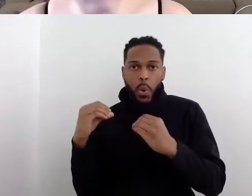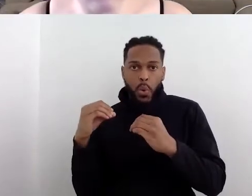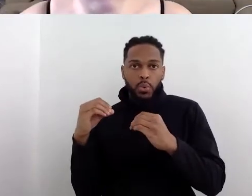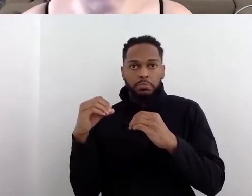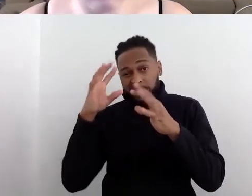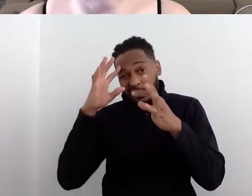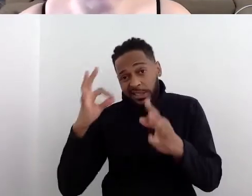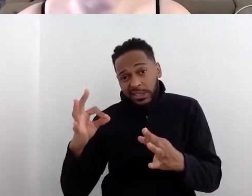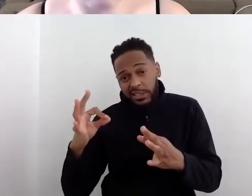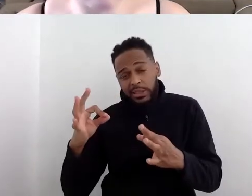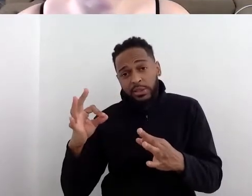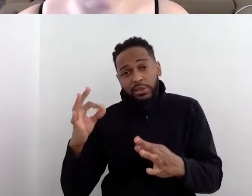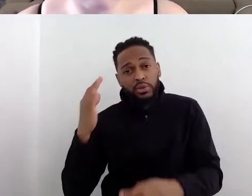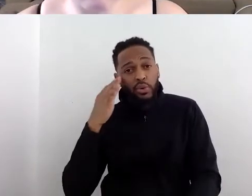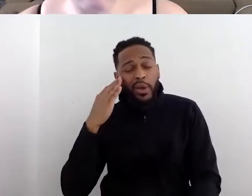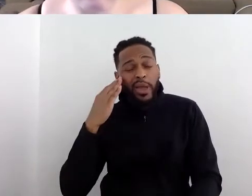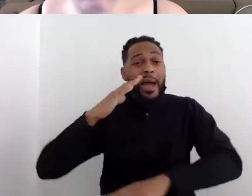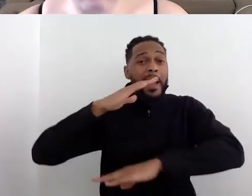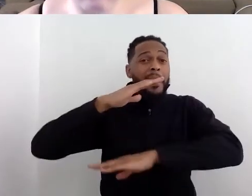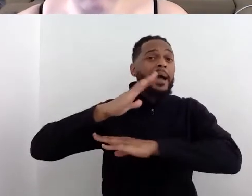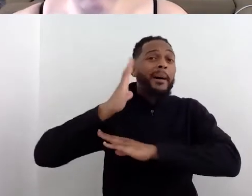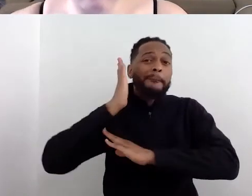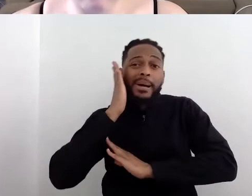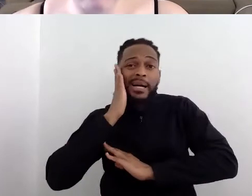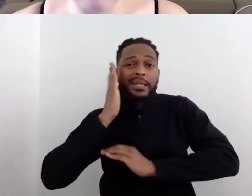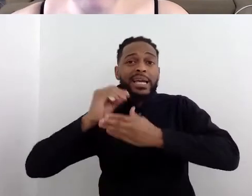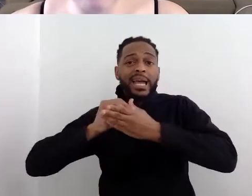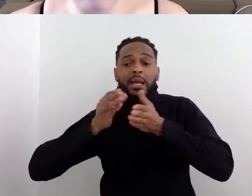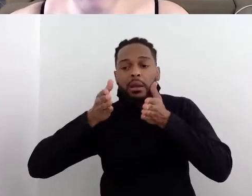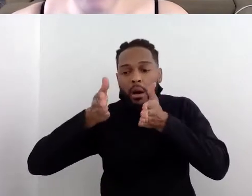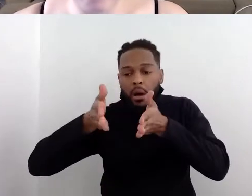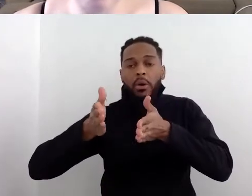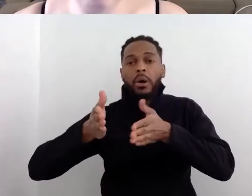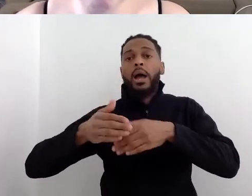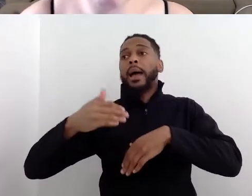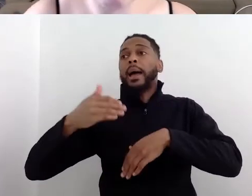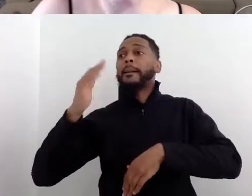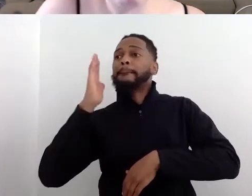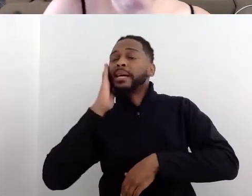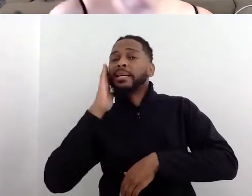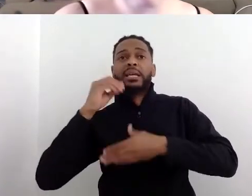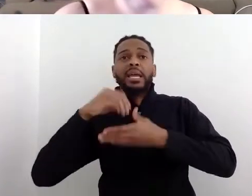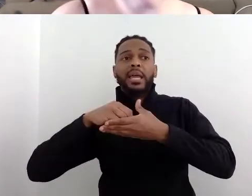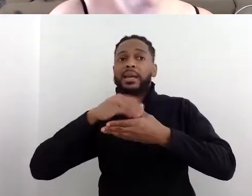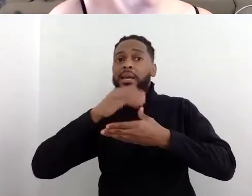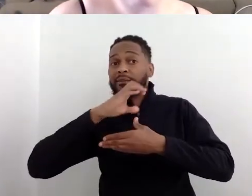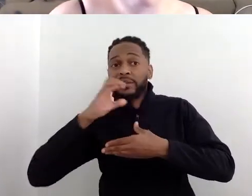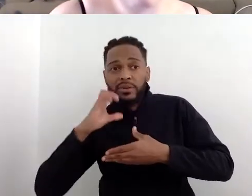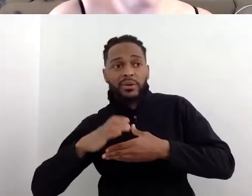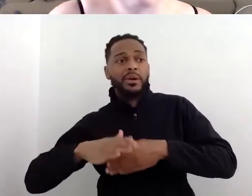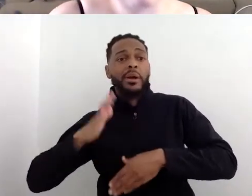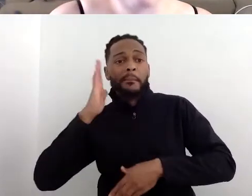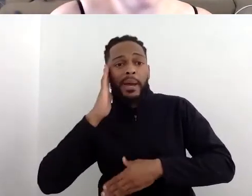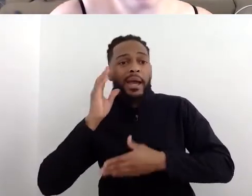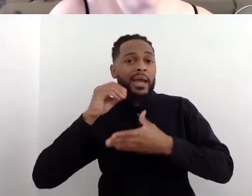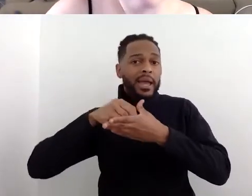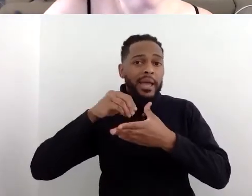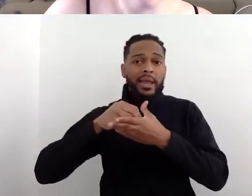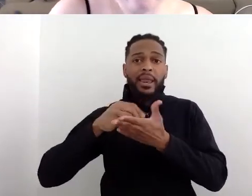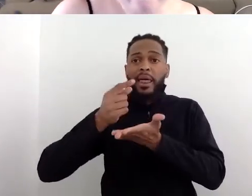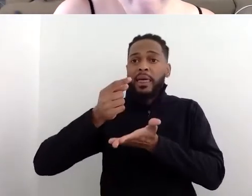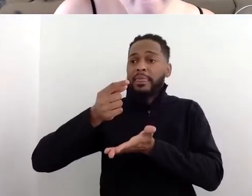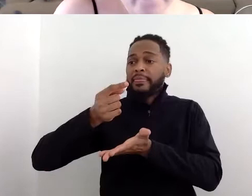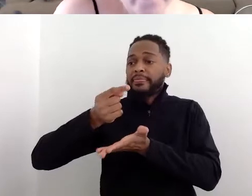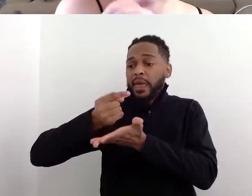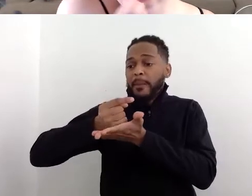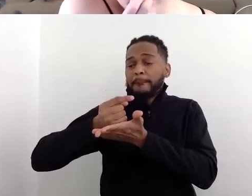in the hallways. We had beds in the lobby. We had beds in the cafeteria. We had beds in the therapy gyms. There were beds everywhere.